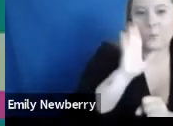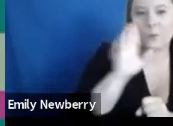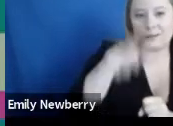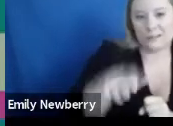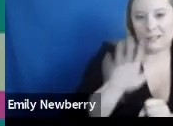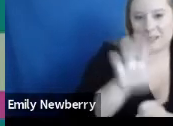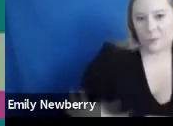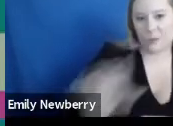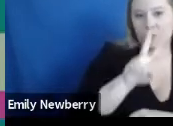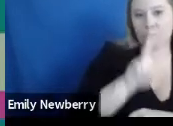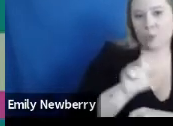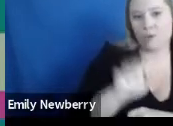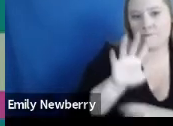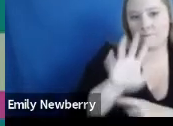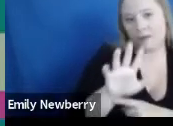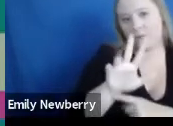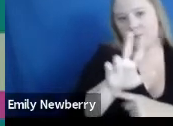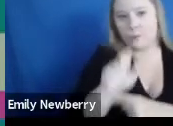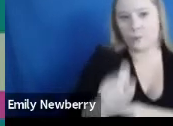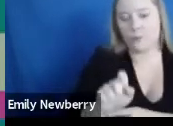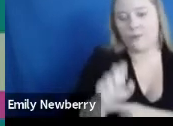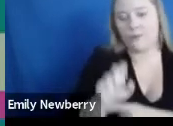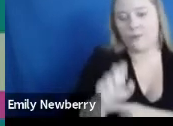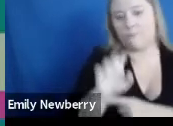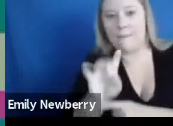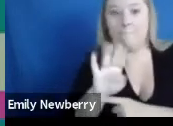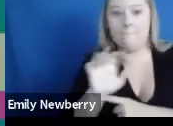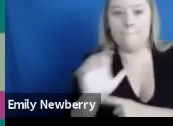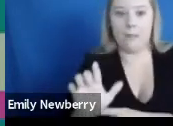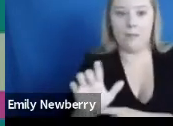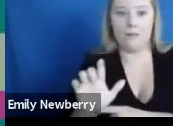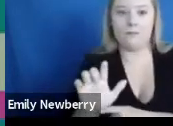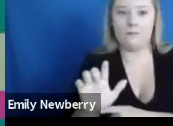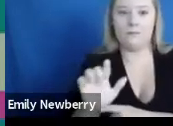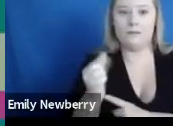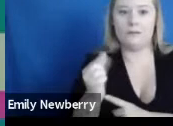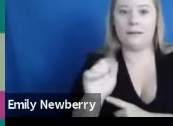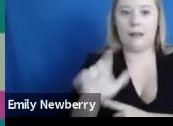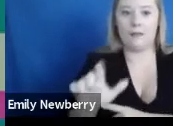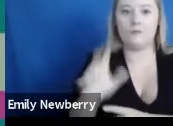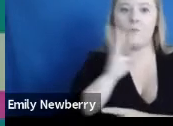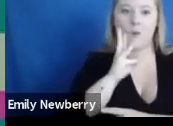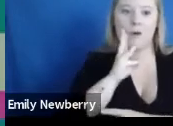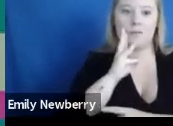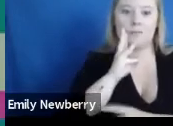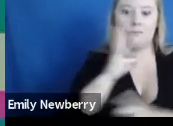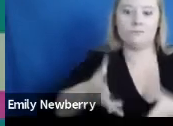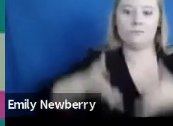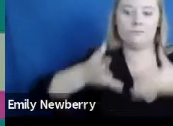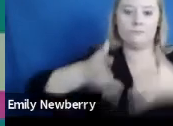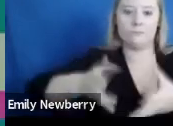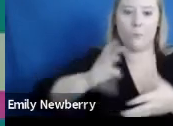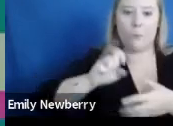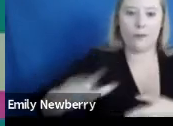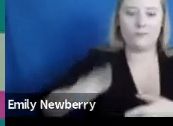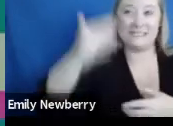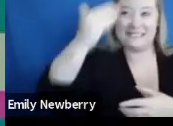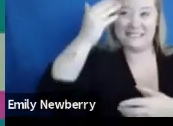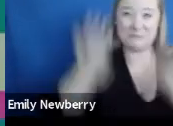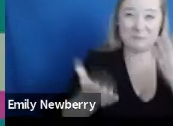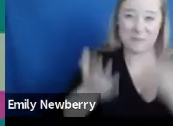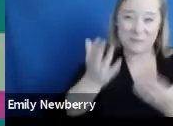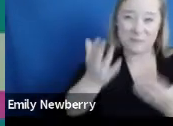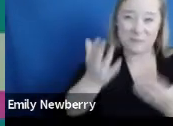billion gallons of water for these wells to go in. So that might sound like a lot,